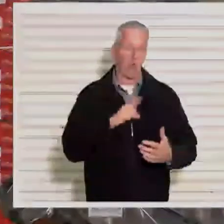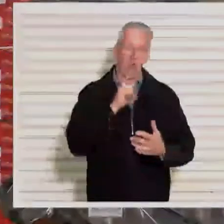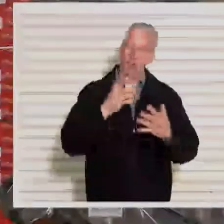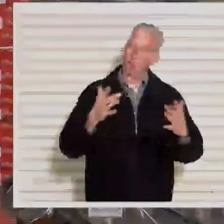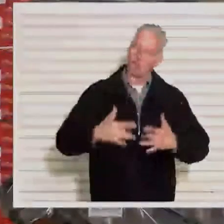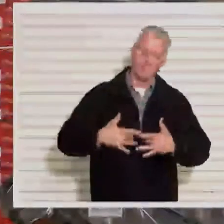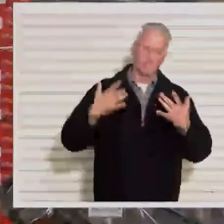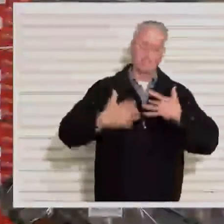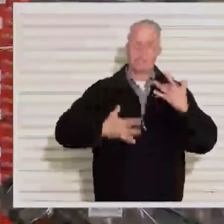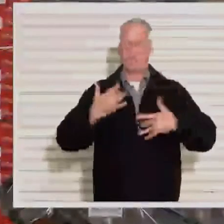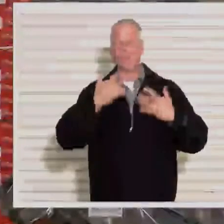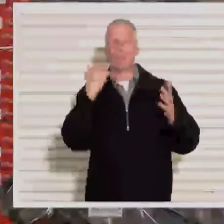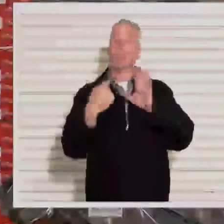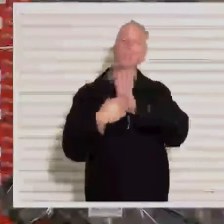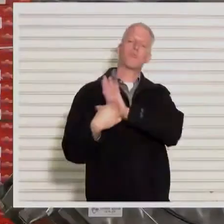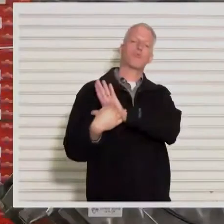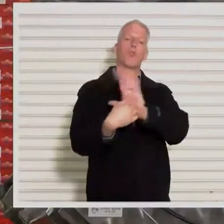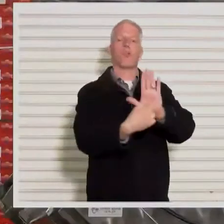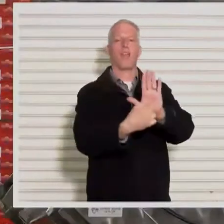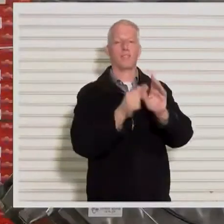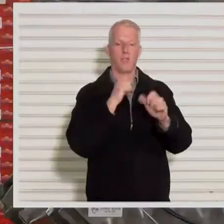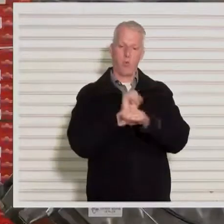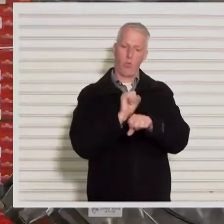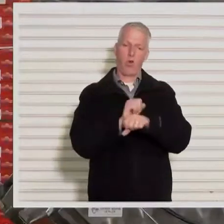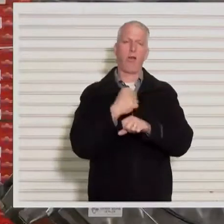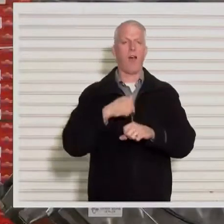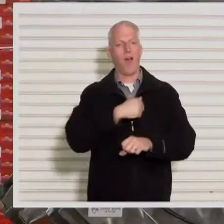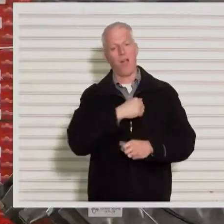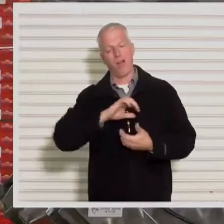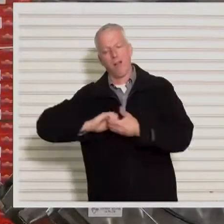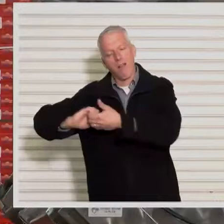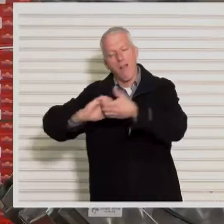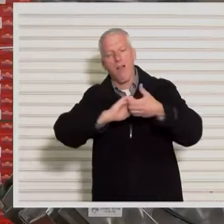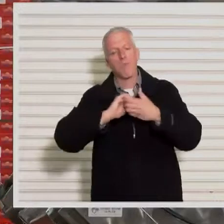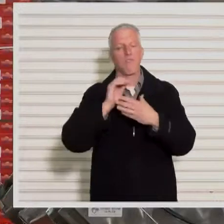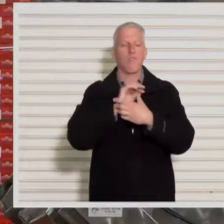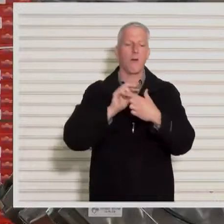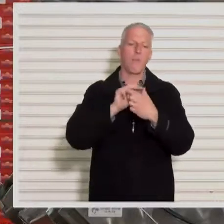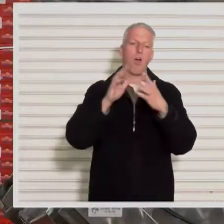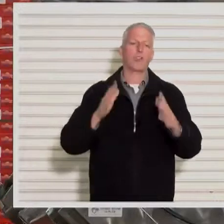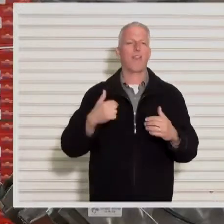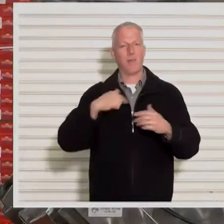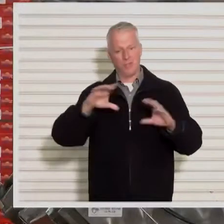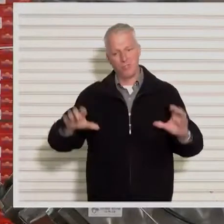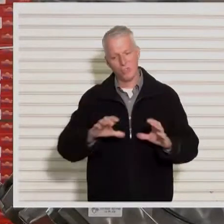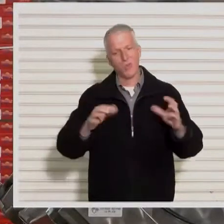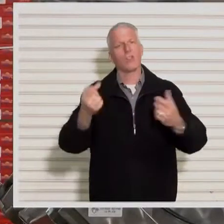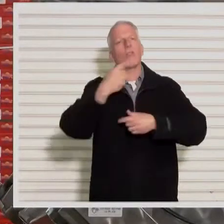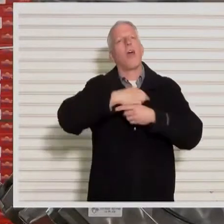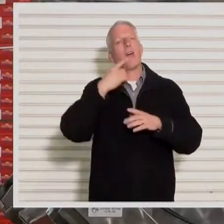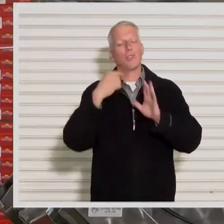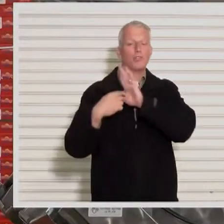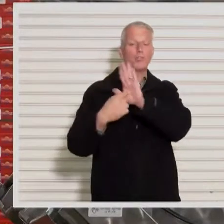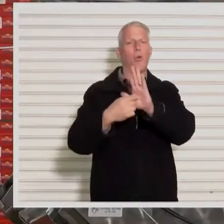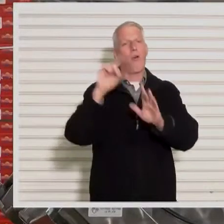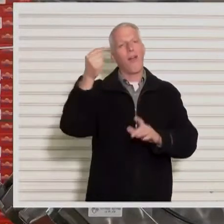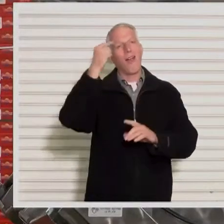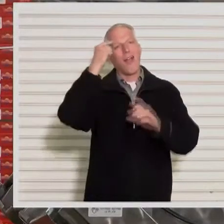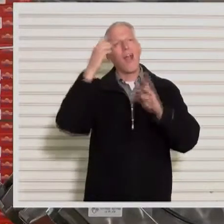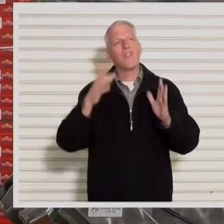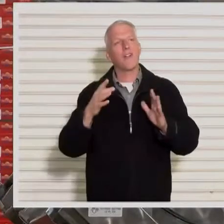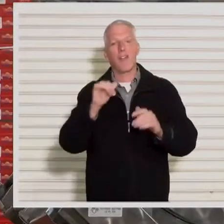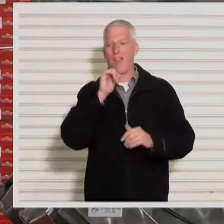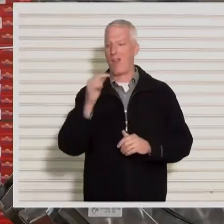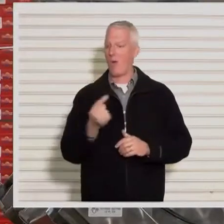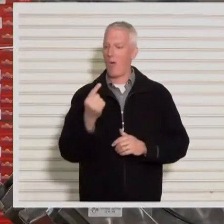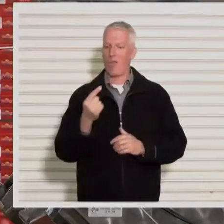be able to showcase the work that all of our collaborative partners are doing today, and show the governor that not